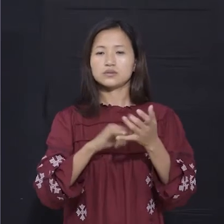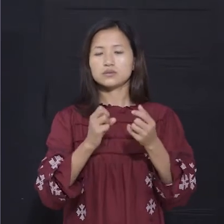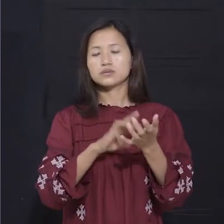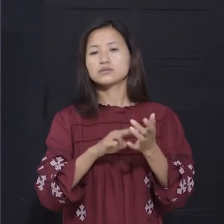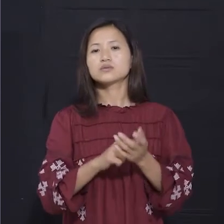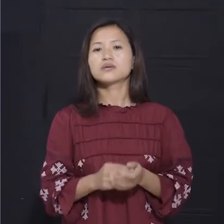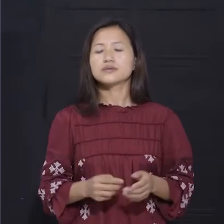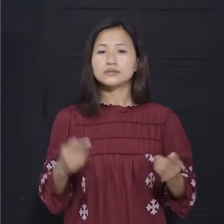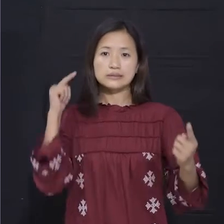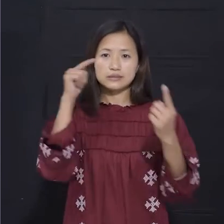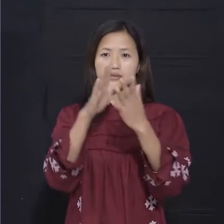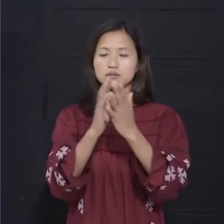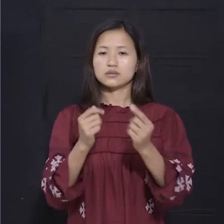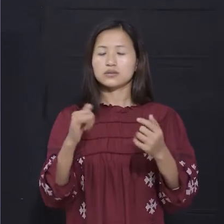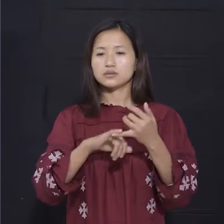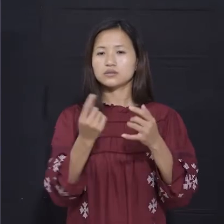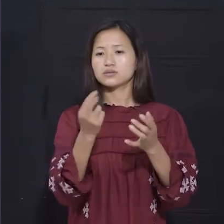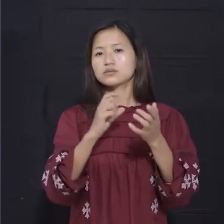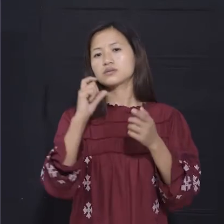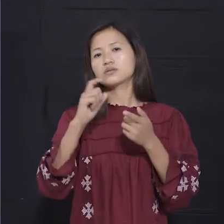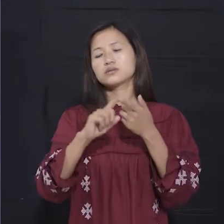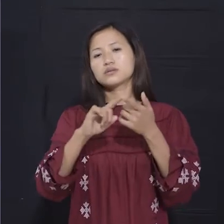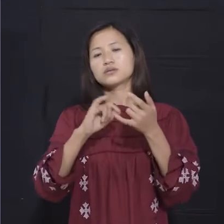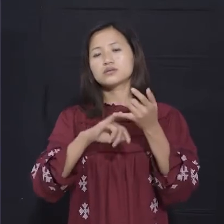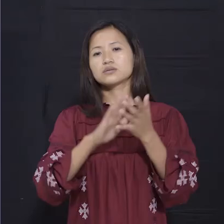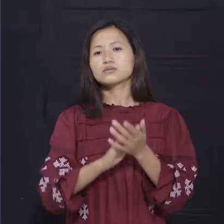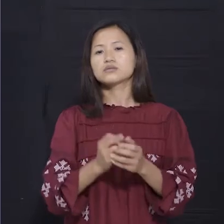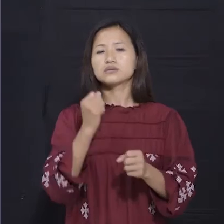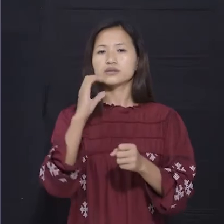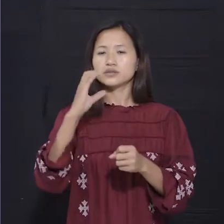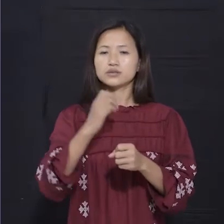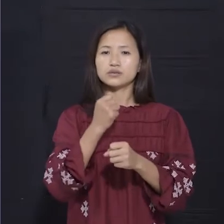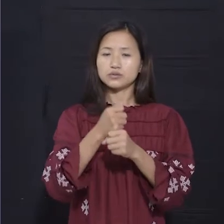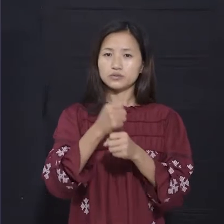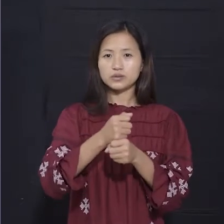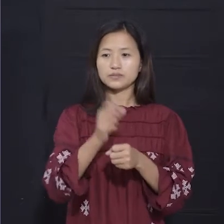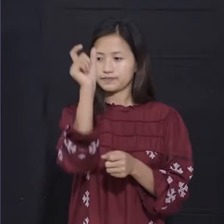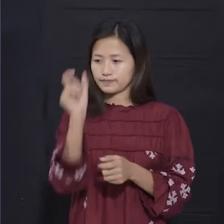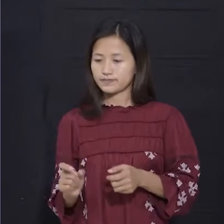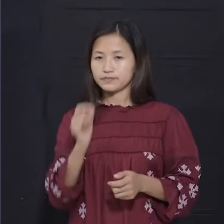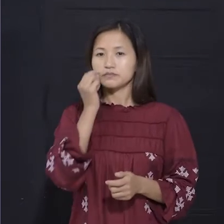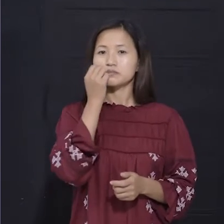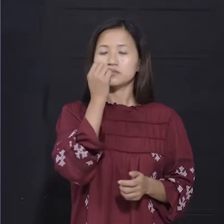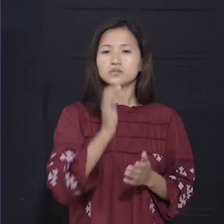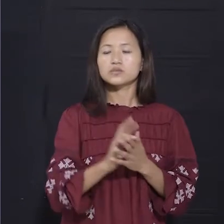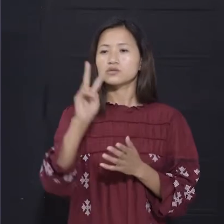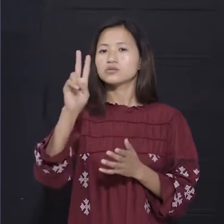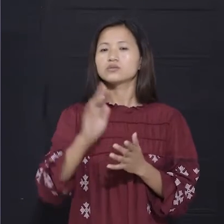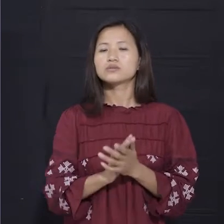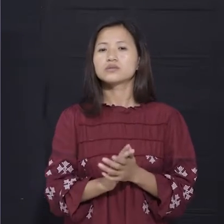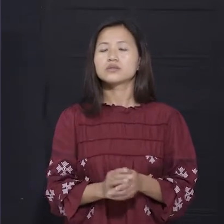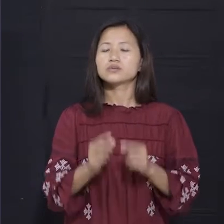the successors of this Chandragupta II couldn't prove themselves to be